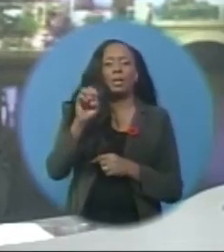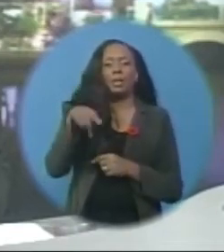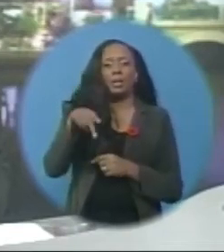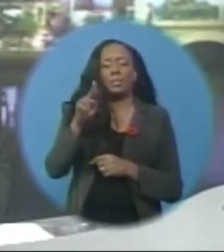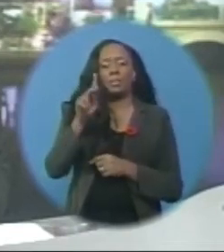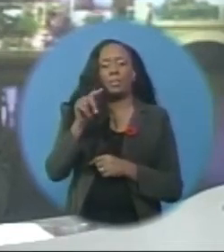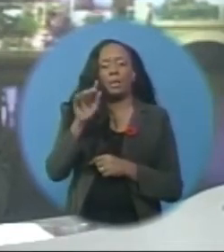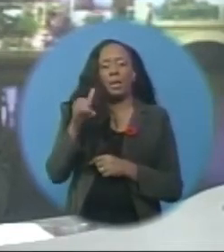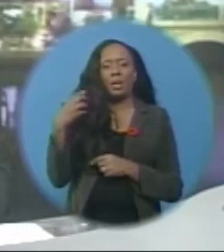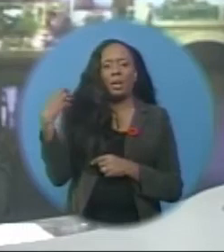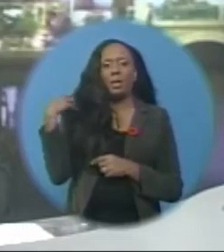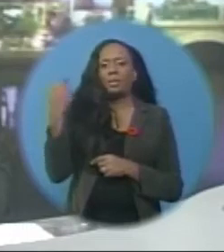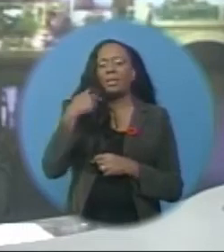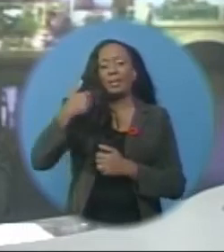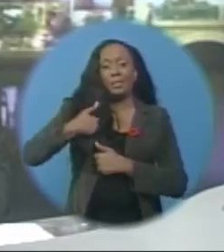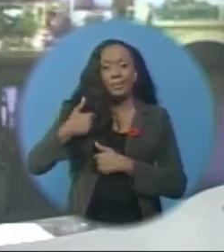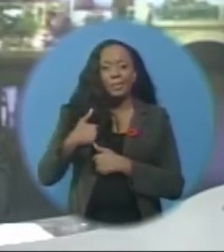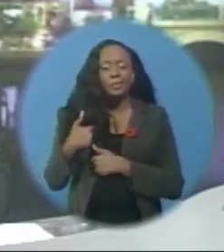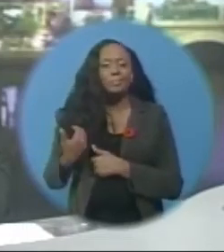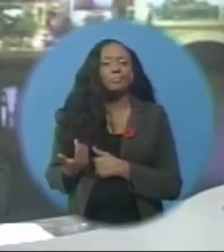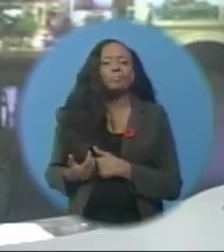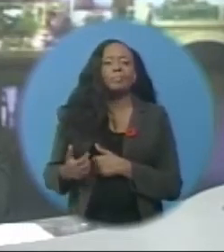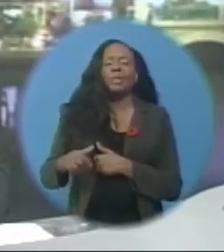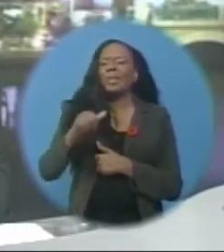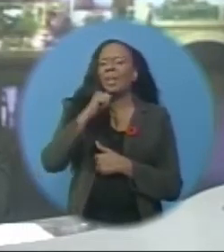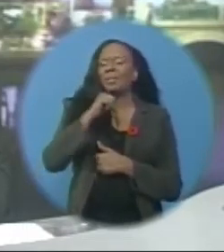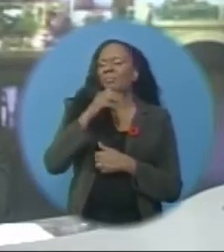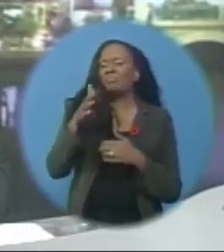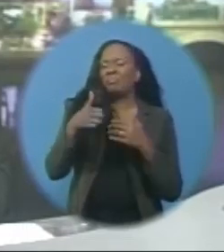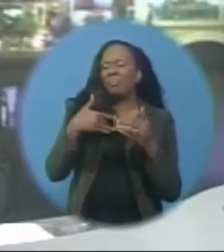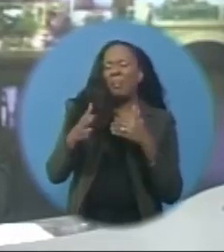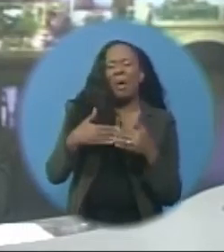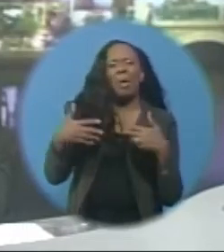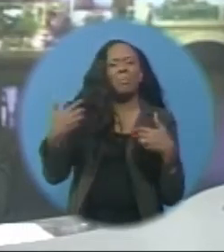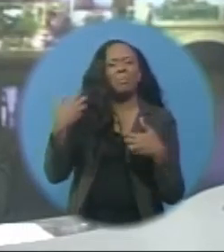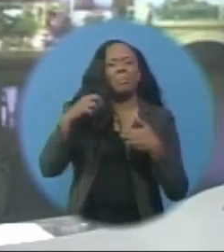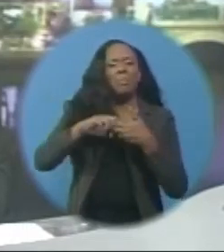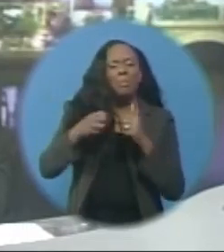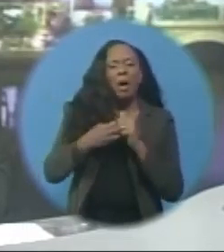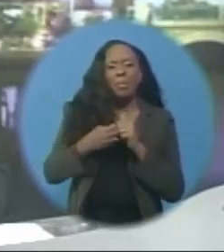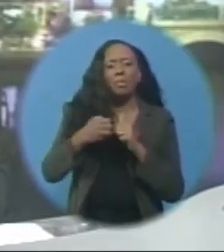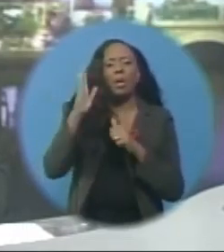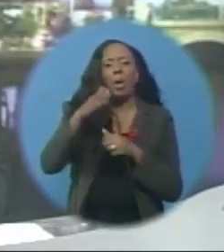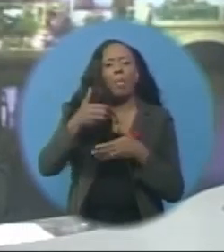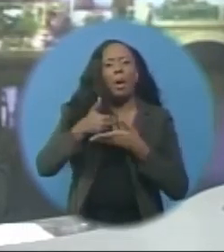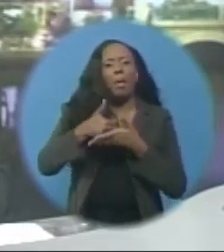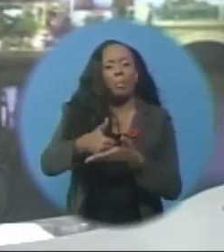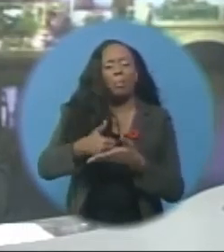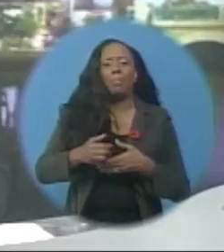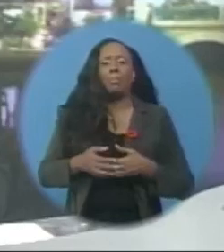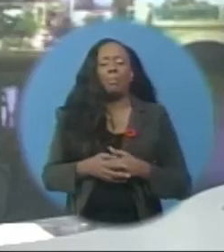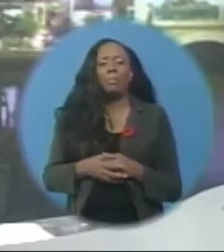He says the soldiers on the ground are not fazed by the challenges of the physical environment.